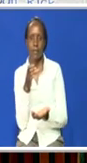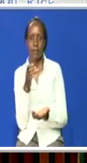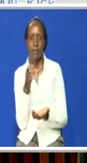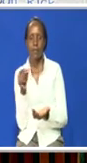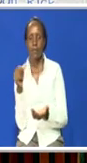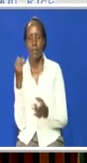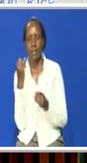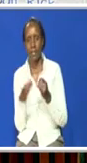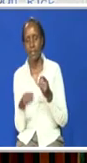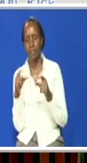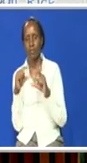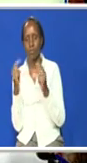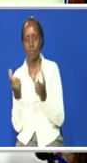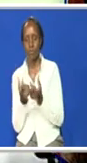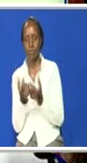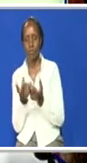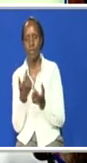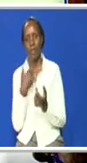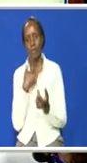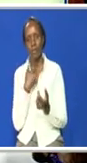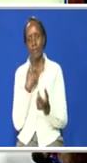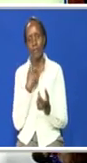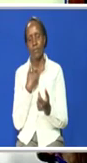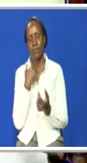In the last group, I have